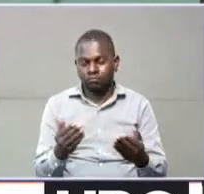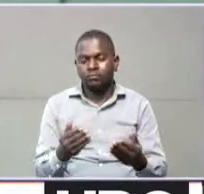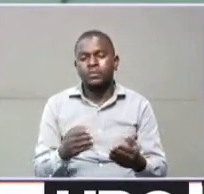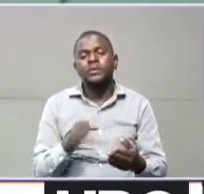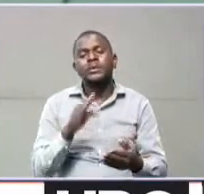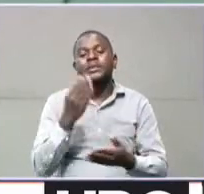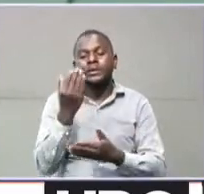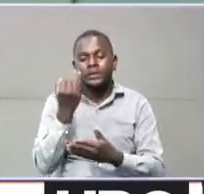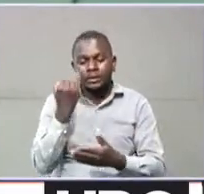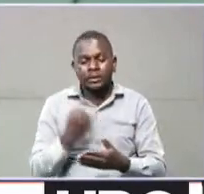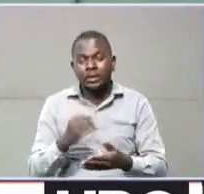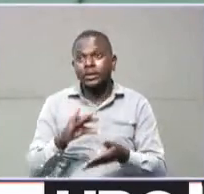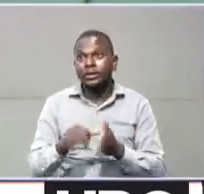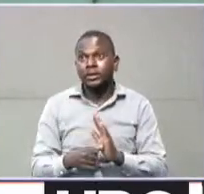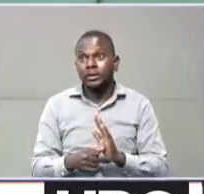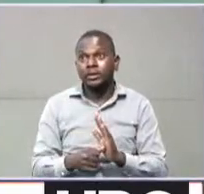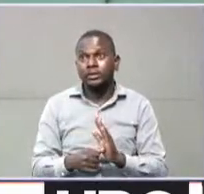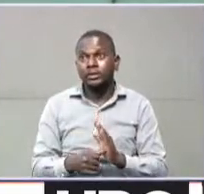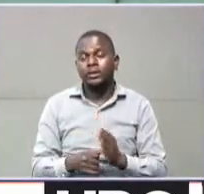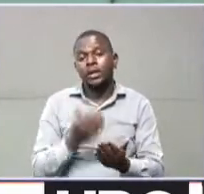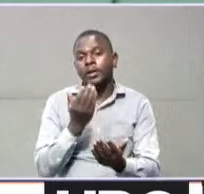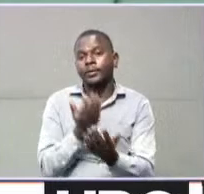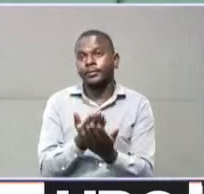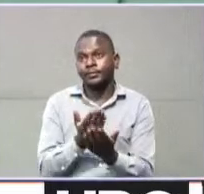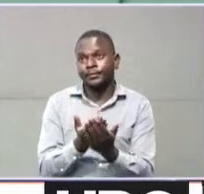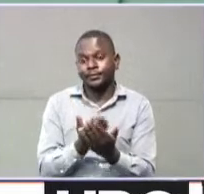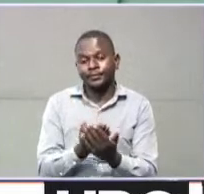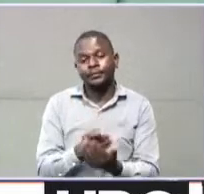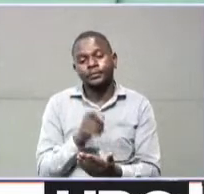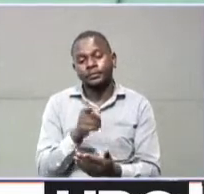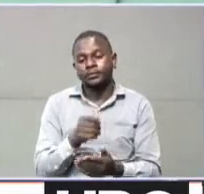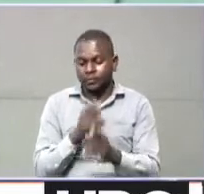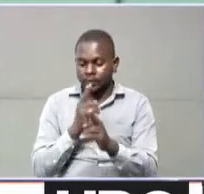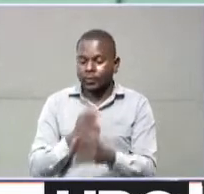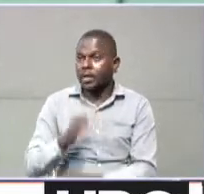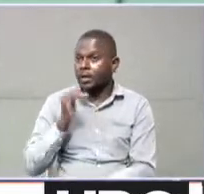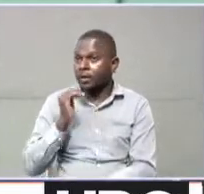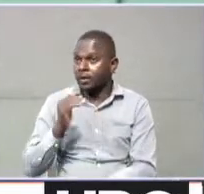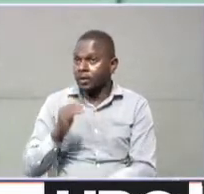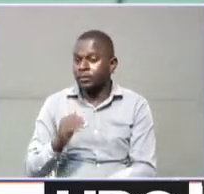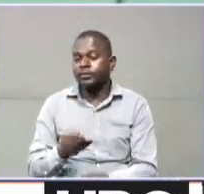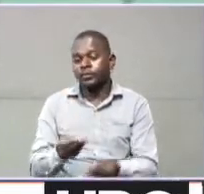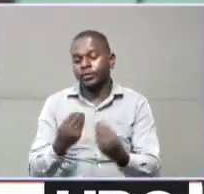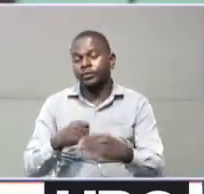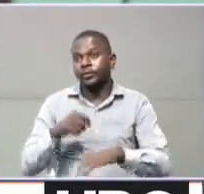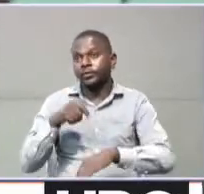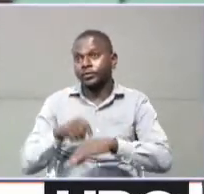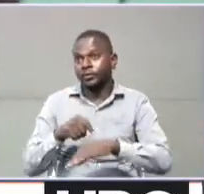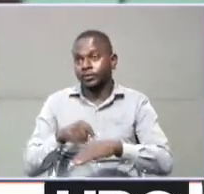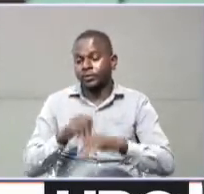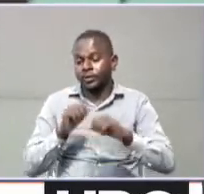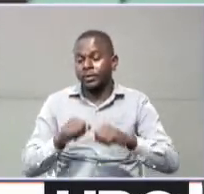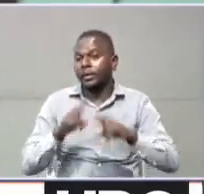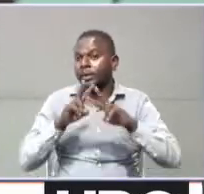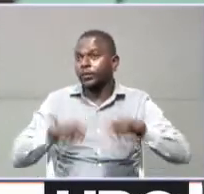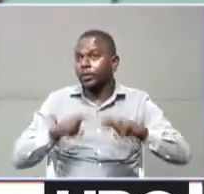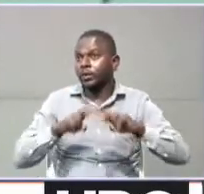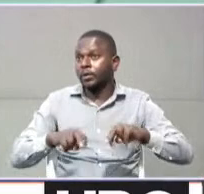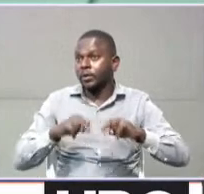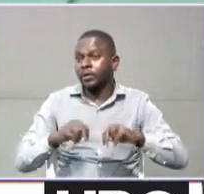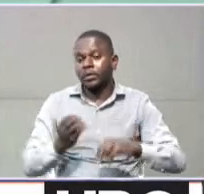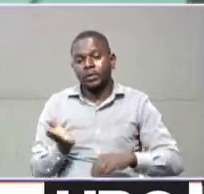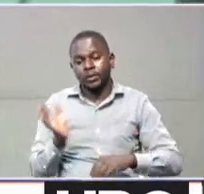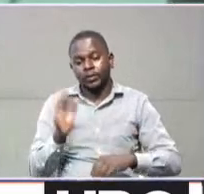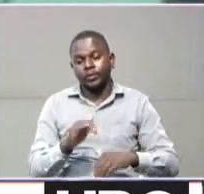concerned i i request you right honorable speaker to give me time so we can investigate and